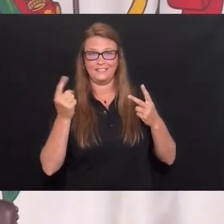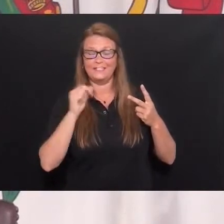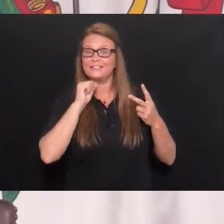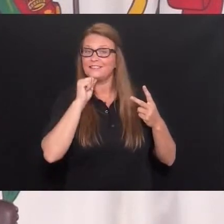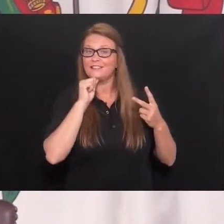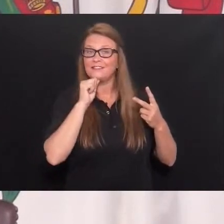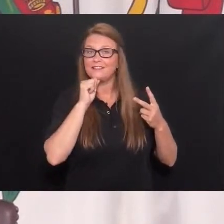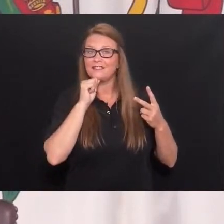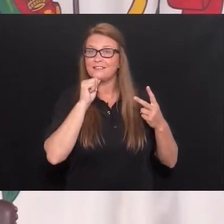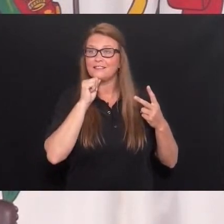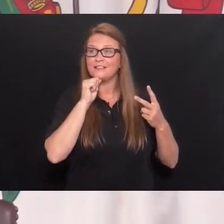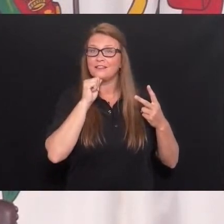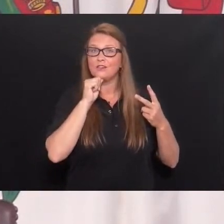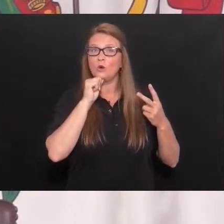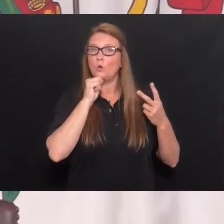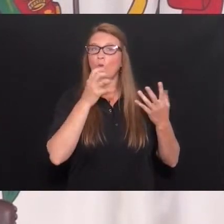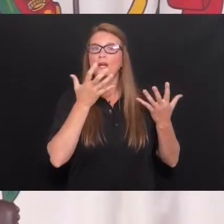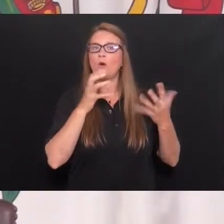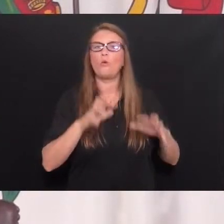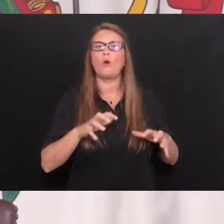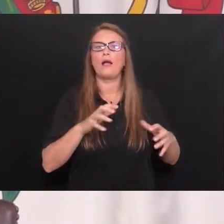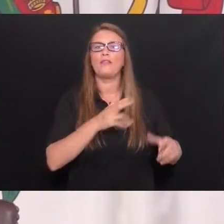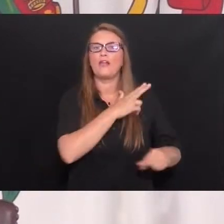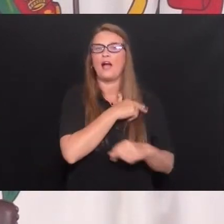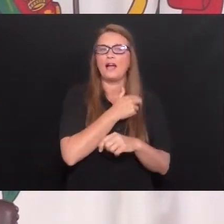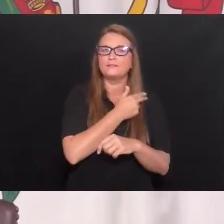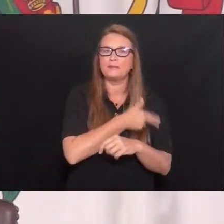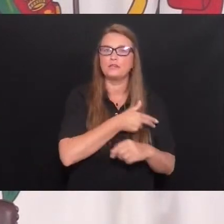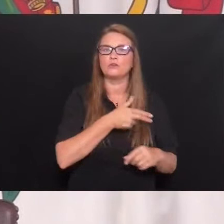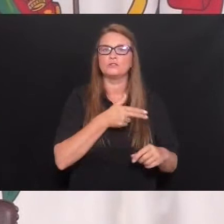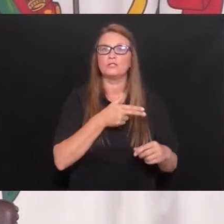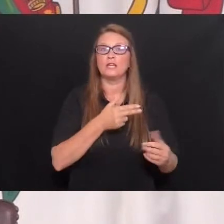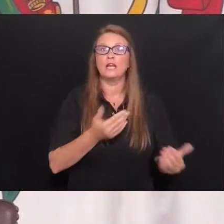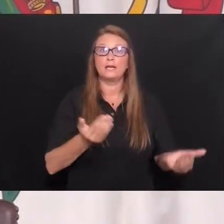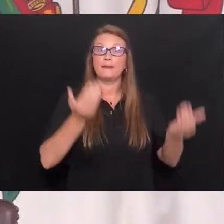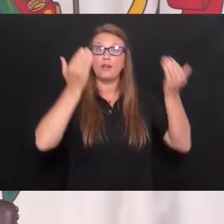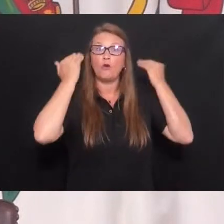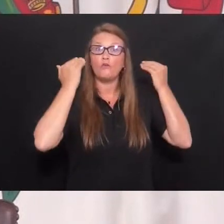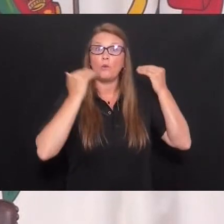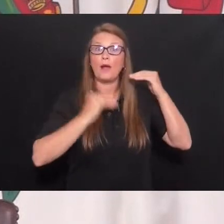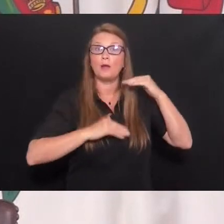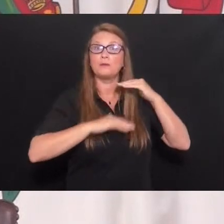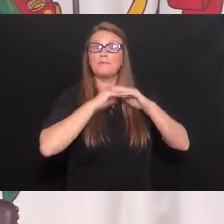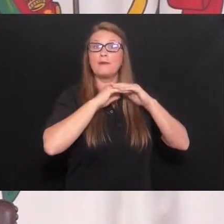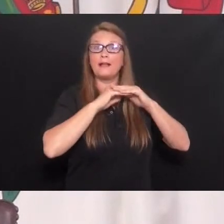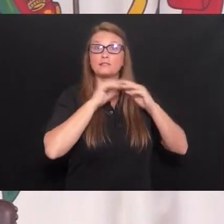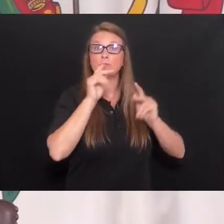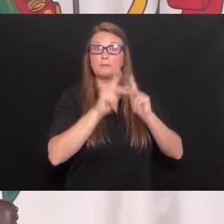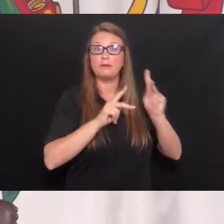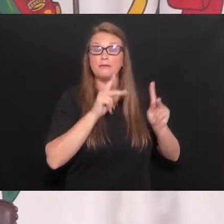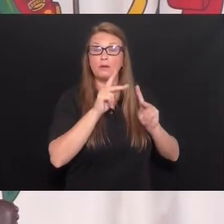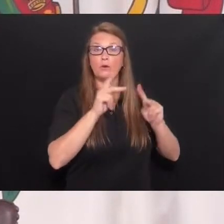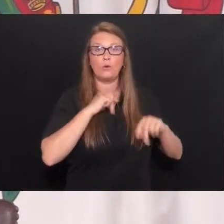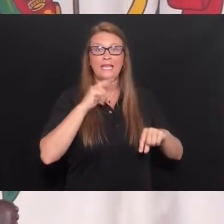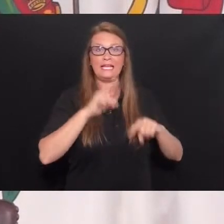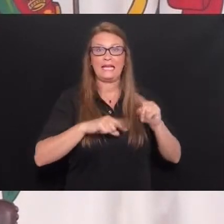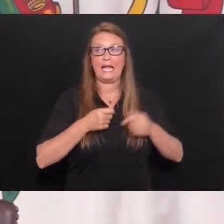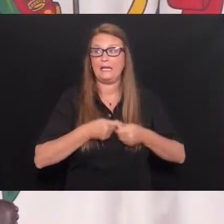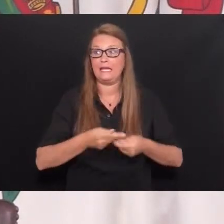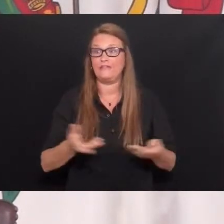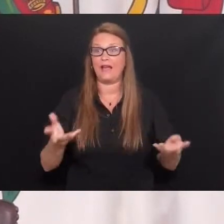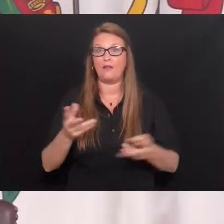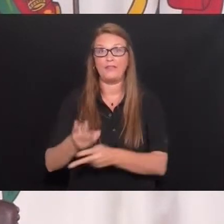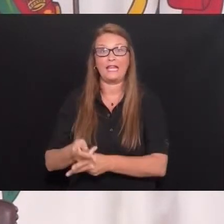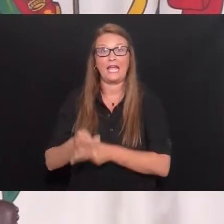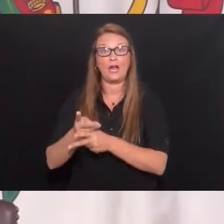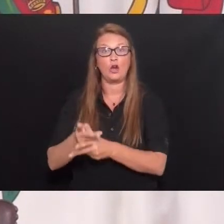not let our hospitals get overrun into a situation to where we can't administer care, and